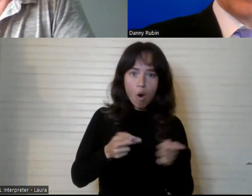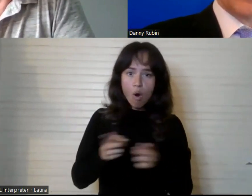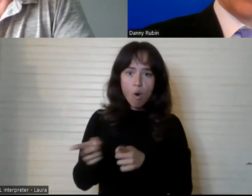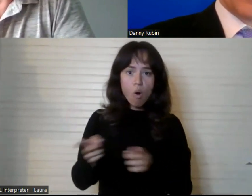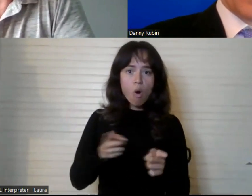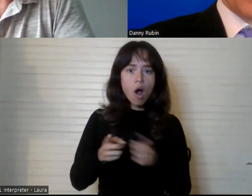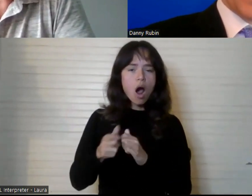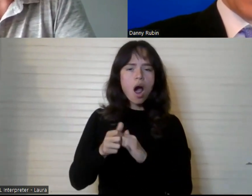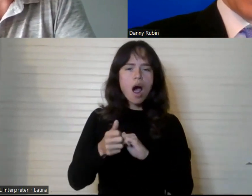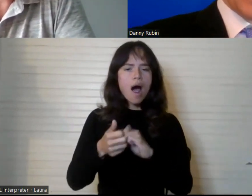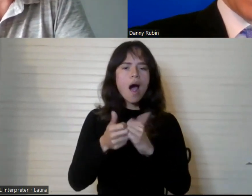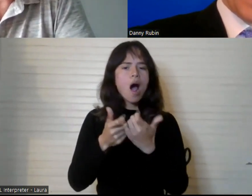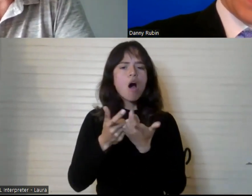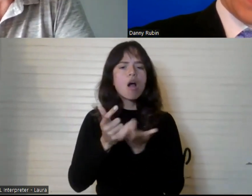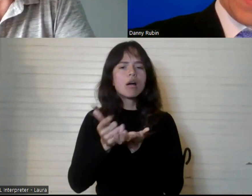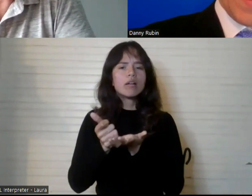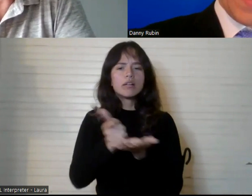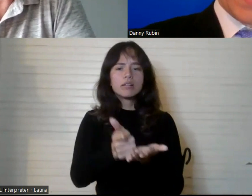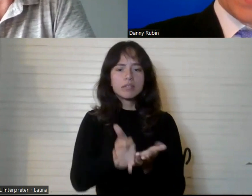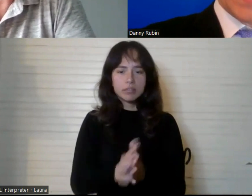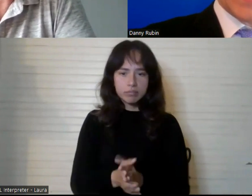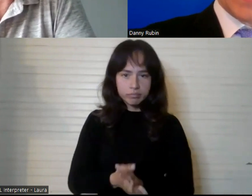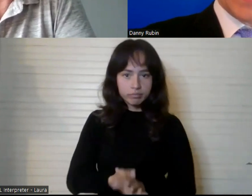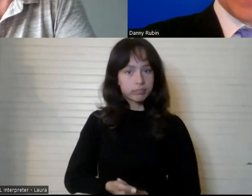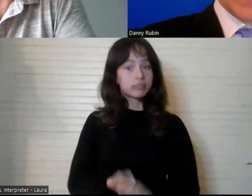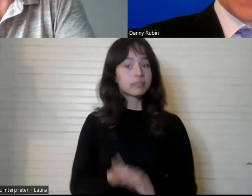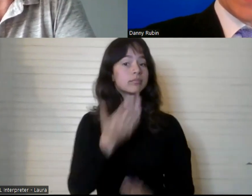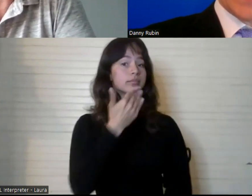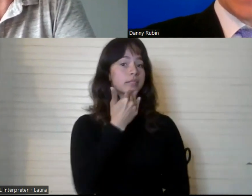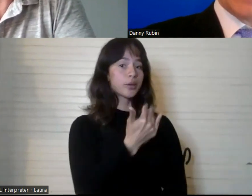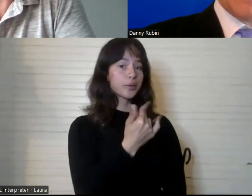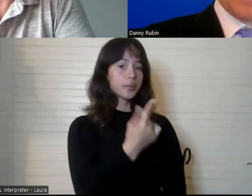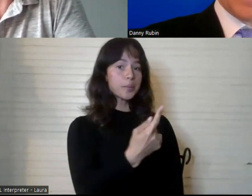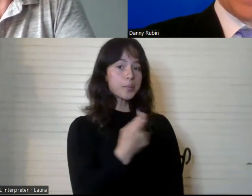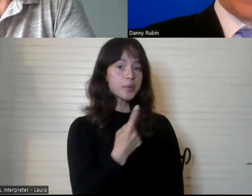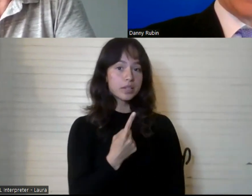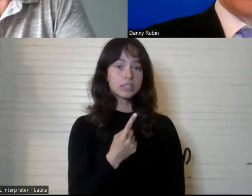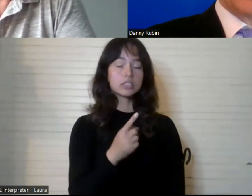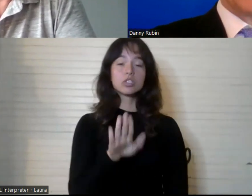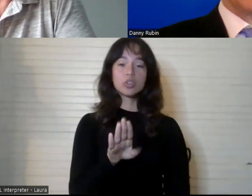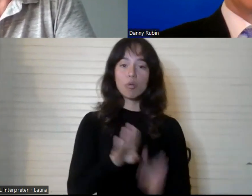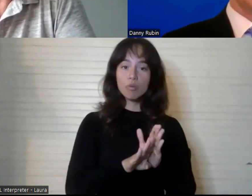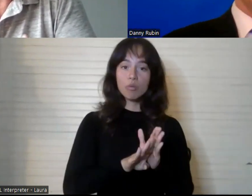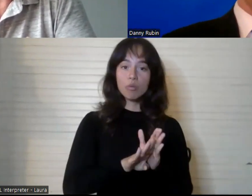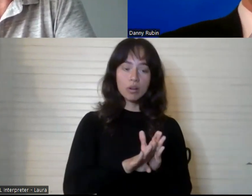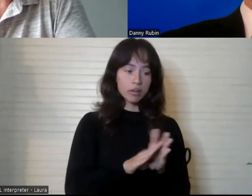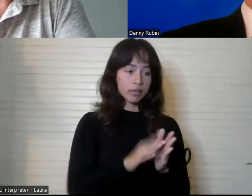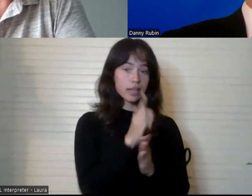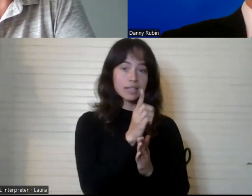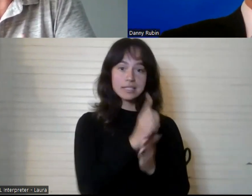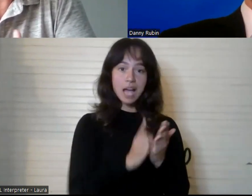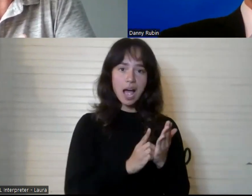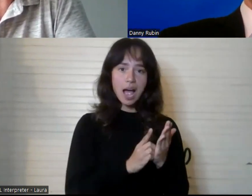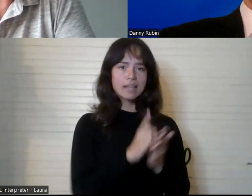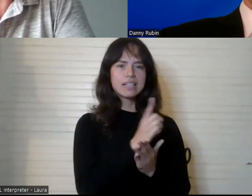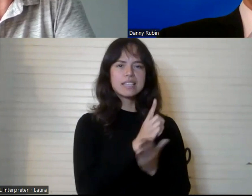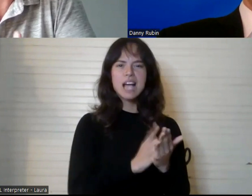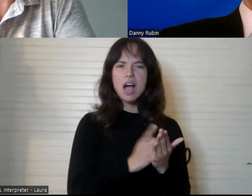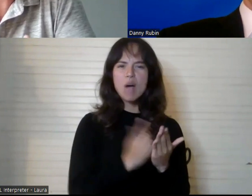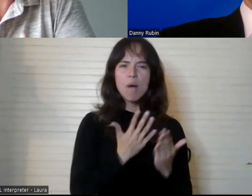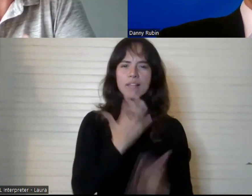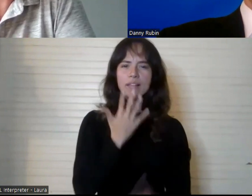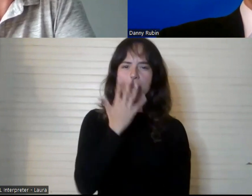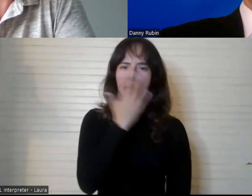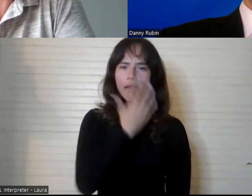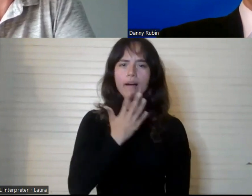design is essentially, it's a pretty straightforward definition. The design is essentially the look, the feel, the appearance,